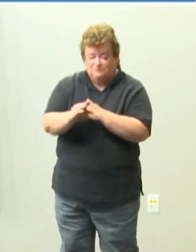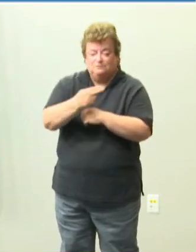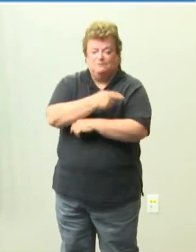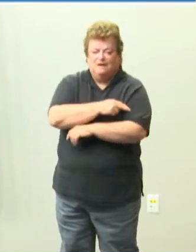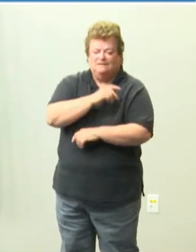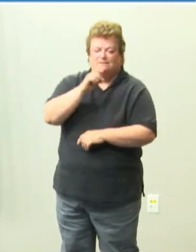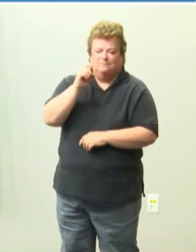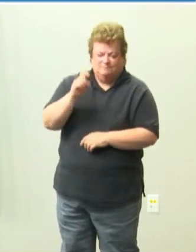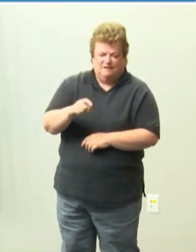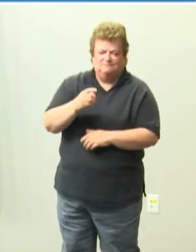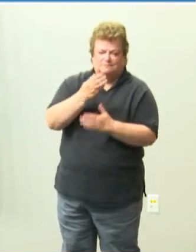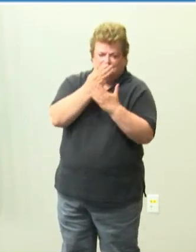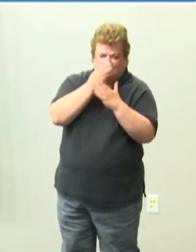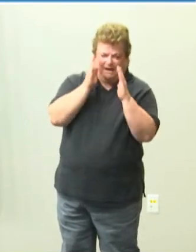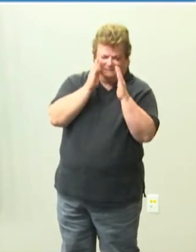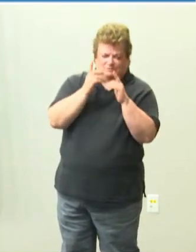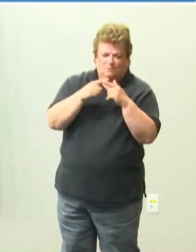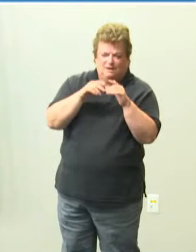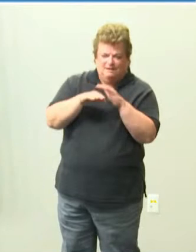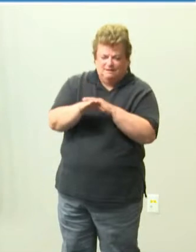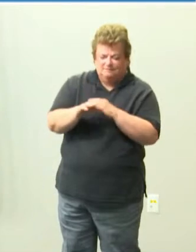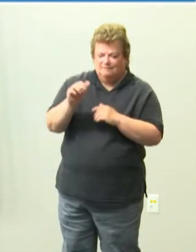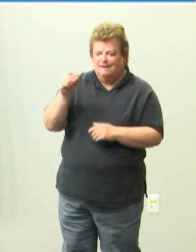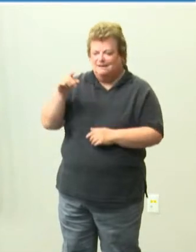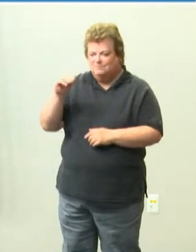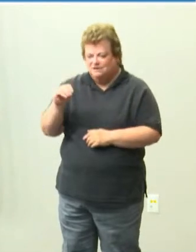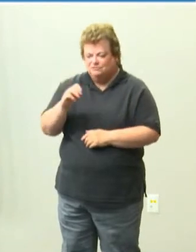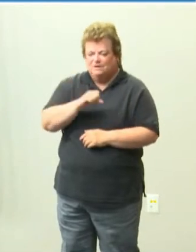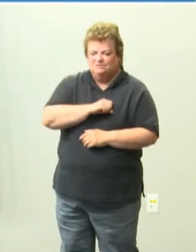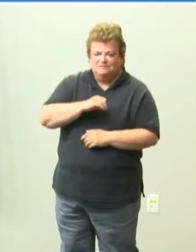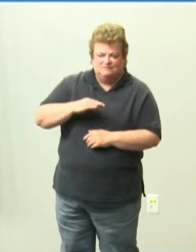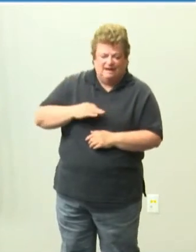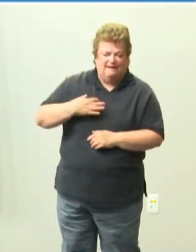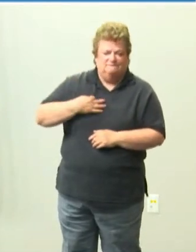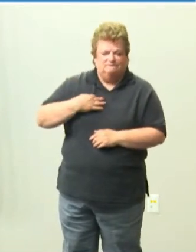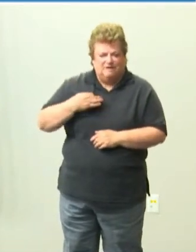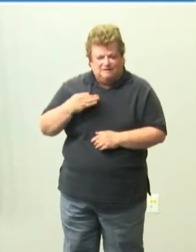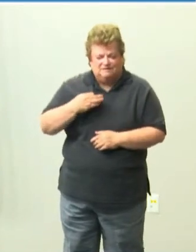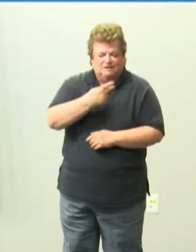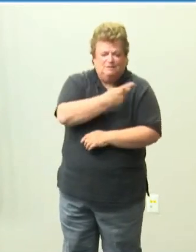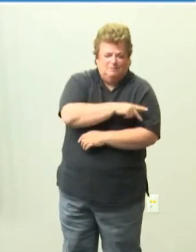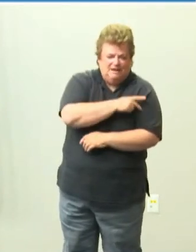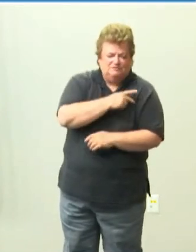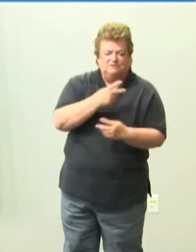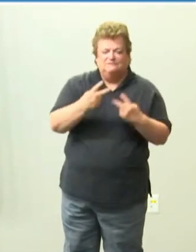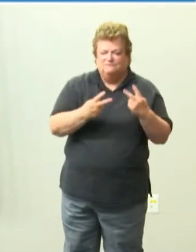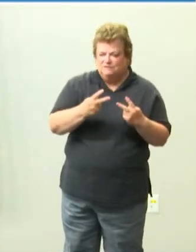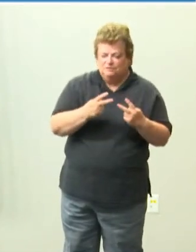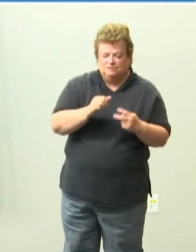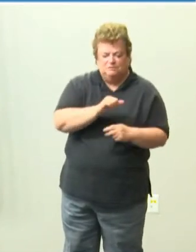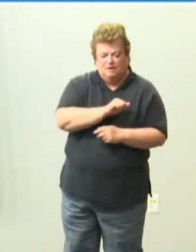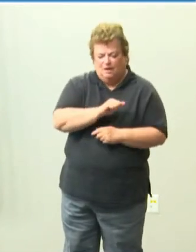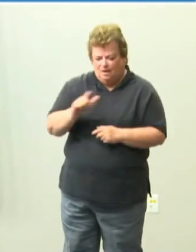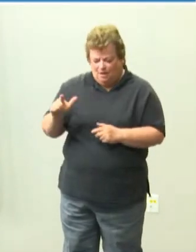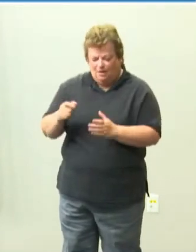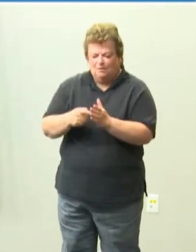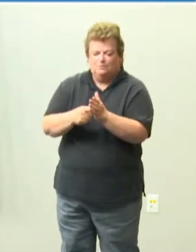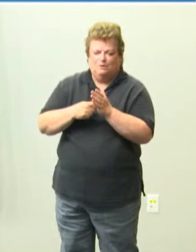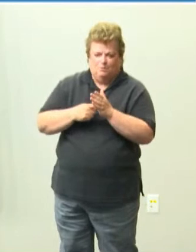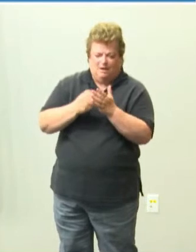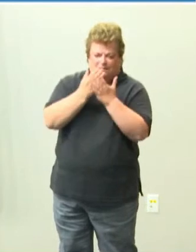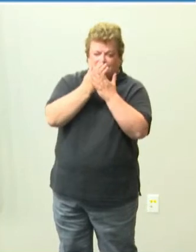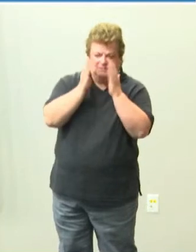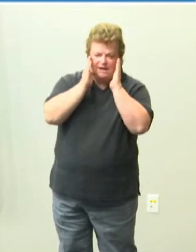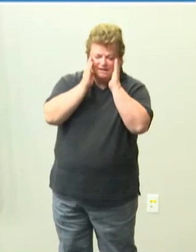a mask while they're there. Administration, staff, volunteers, patients, visitors, physicians, all are required